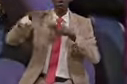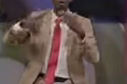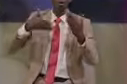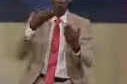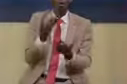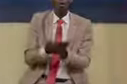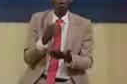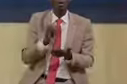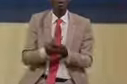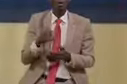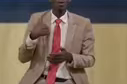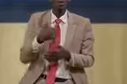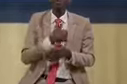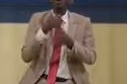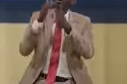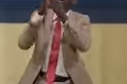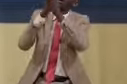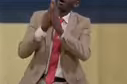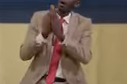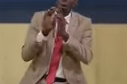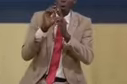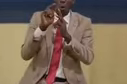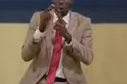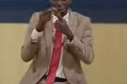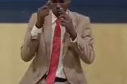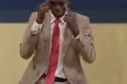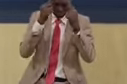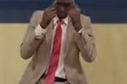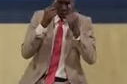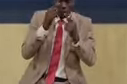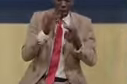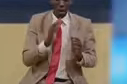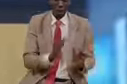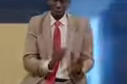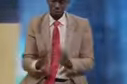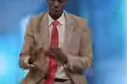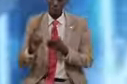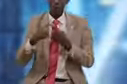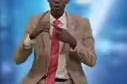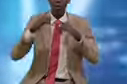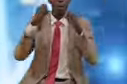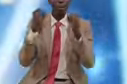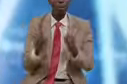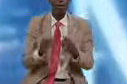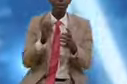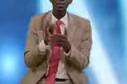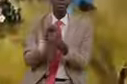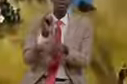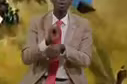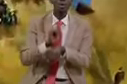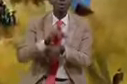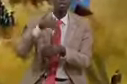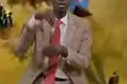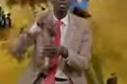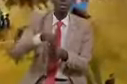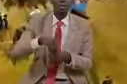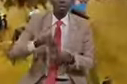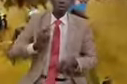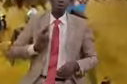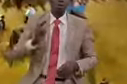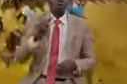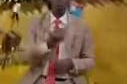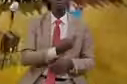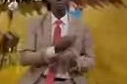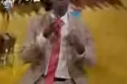we ask or seek, according to the power that worketh in us.